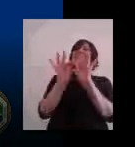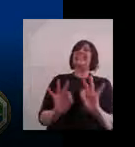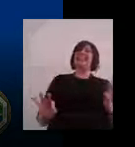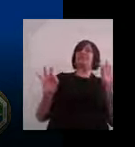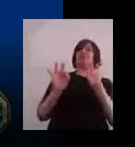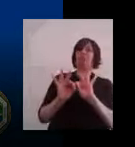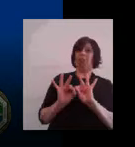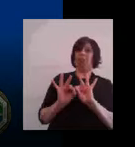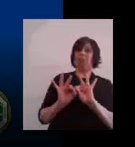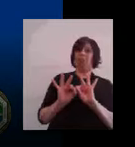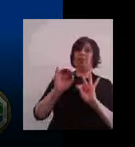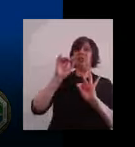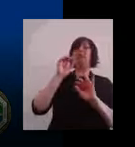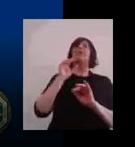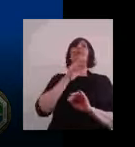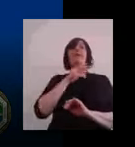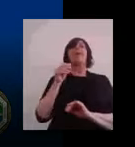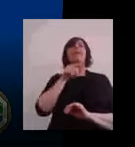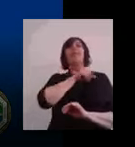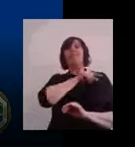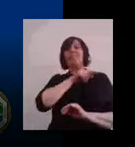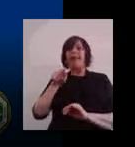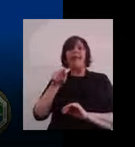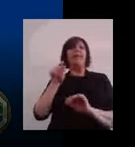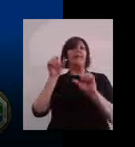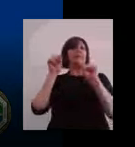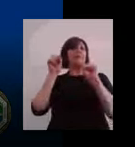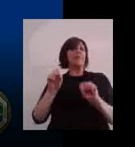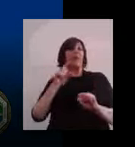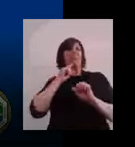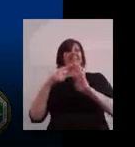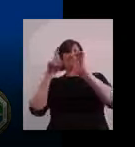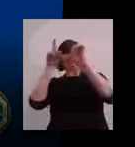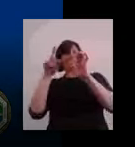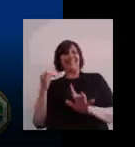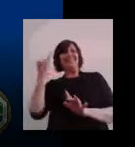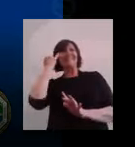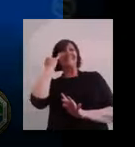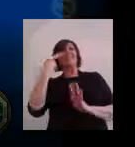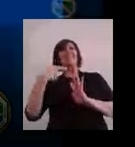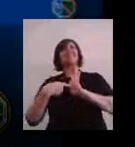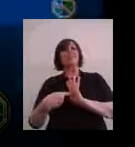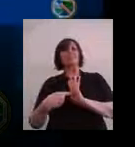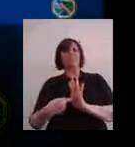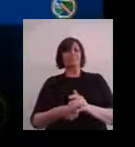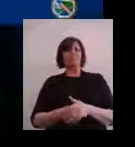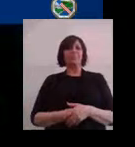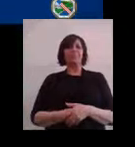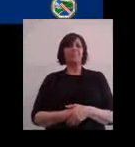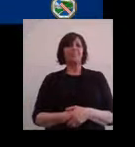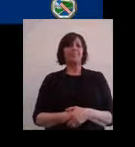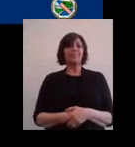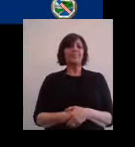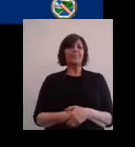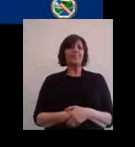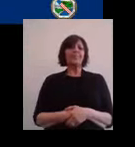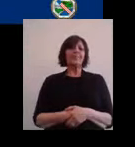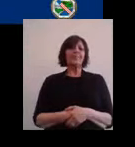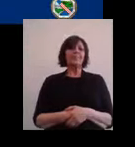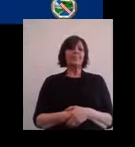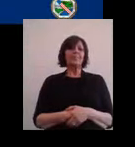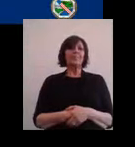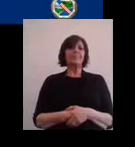York State and essential by us. So, we can have the next bullet.